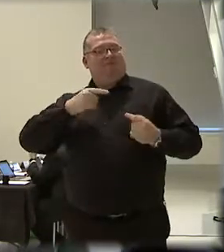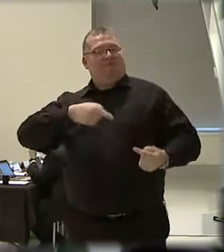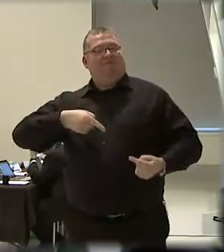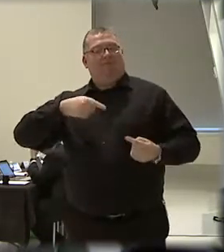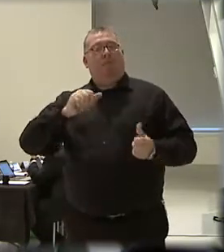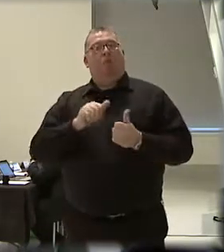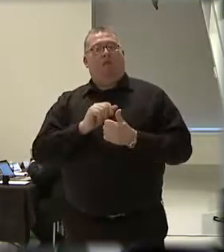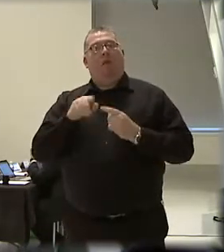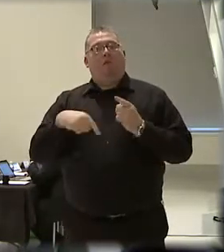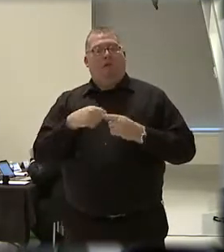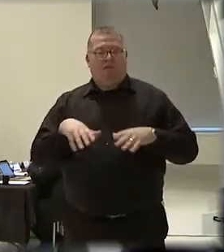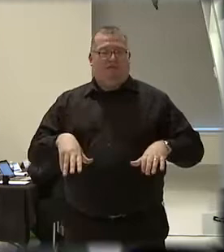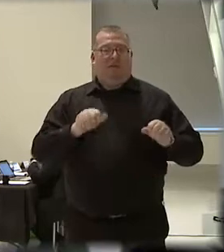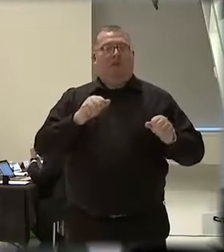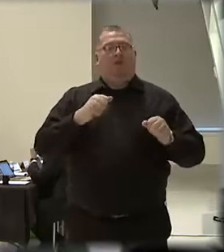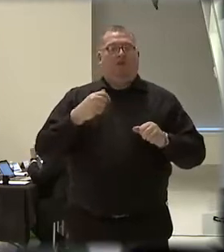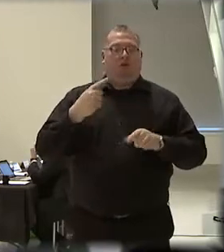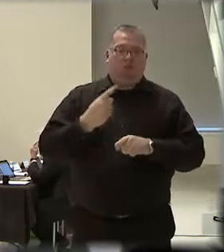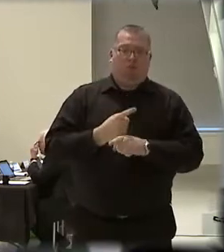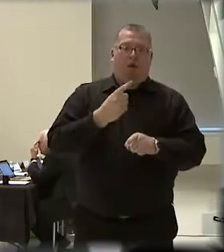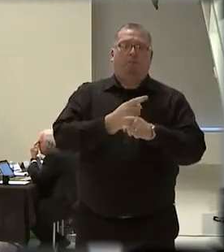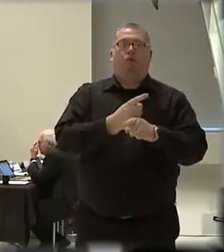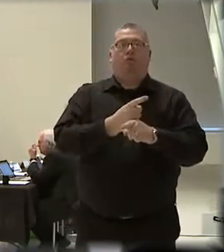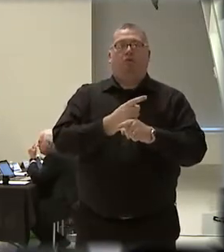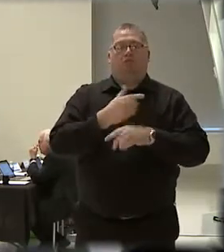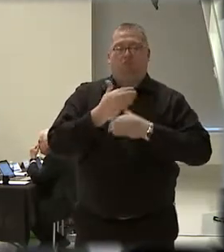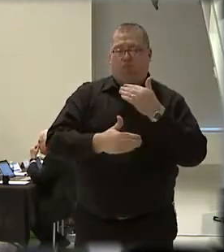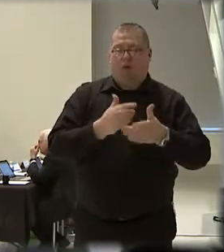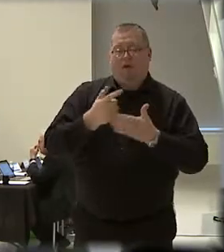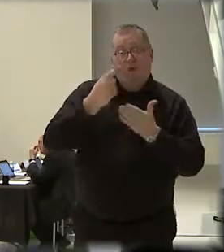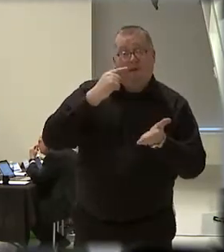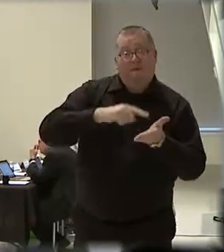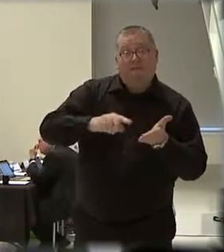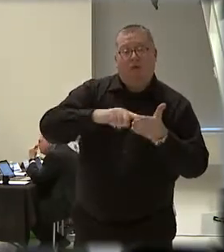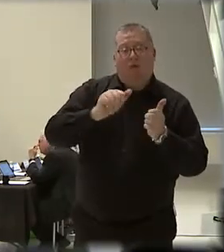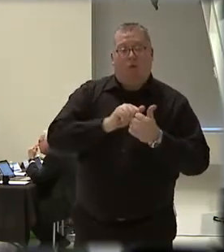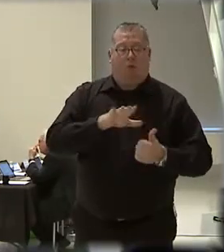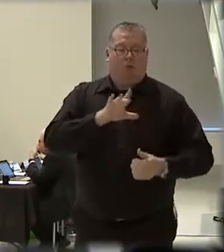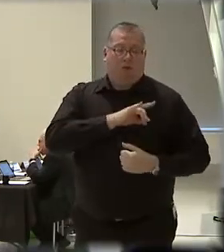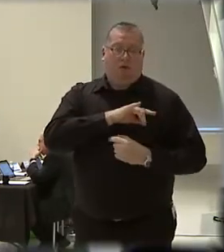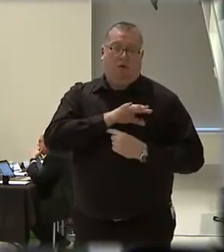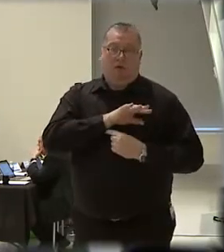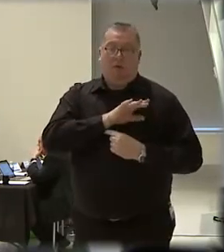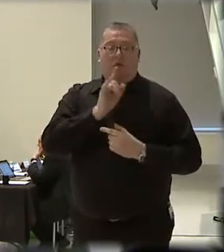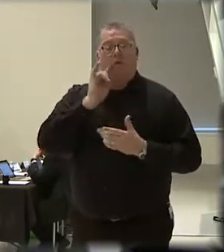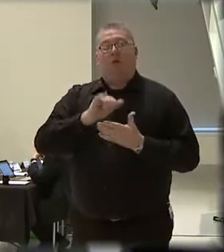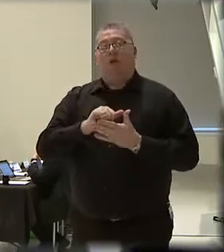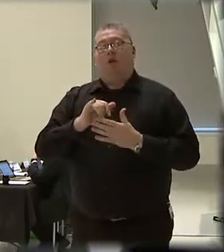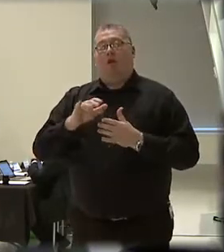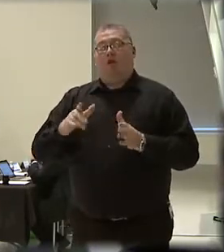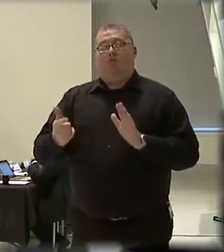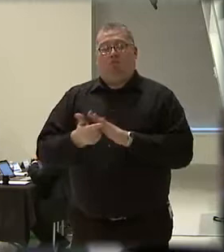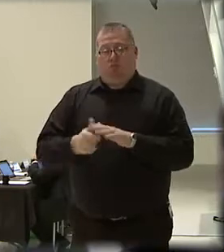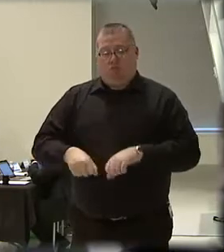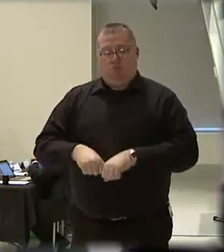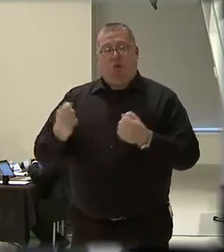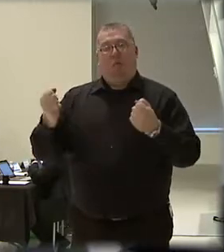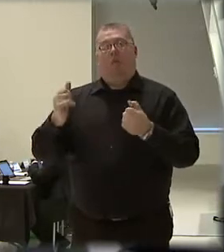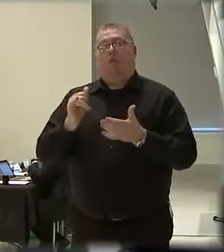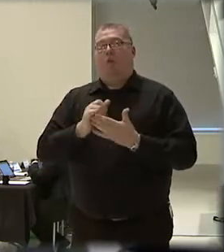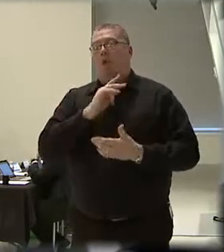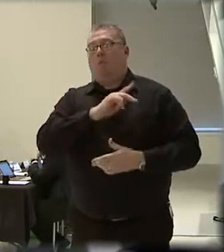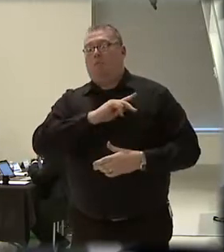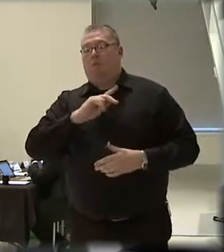only releasing body cameras in complaint investigations or that they're part of a criminal investigation or personnel record, and we couldn't.